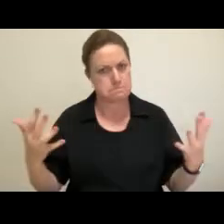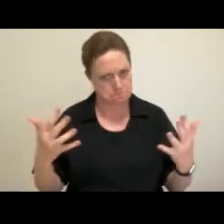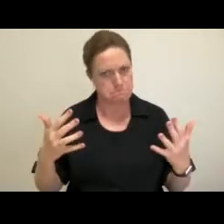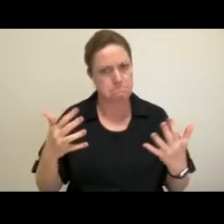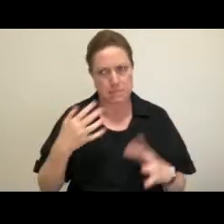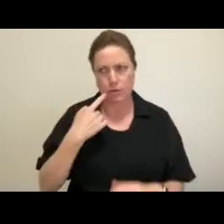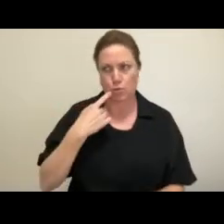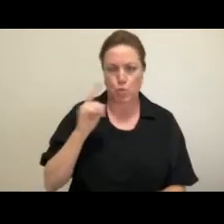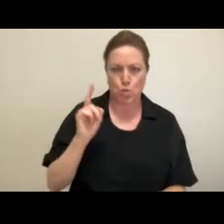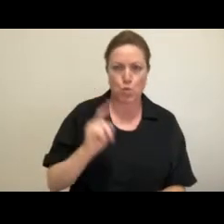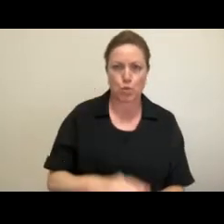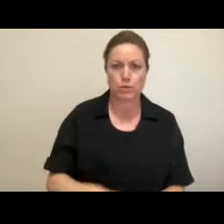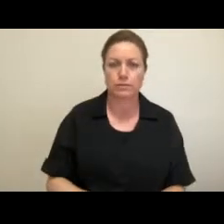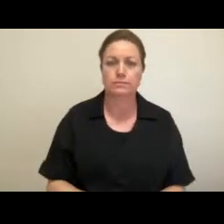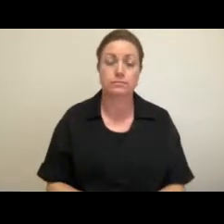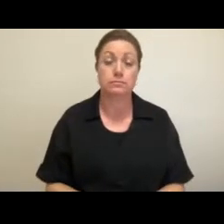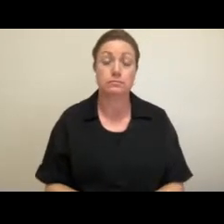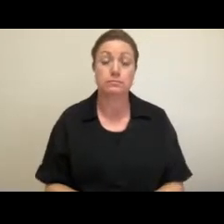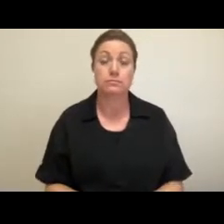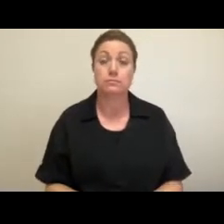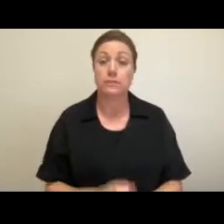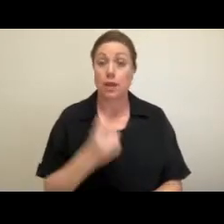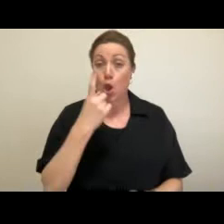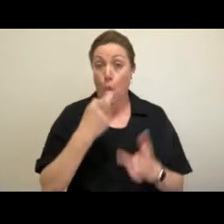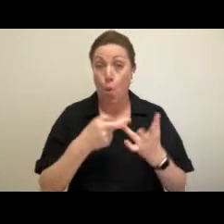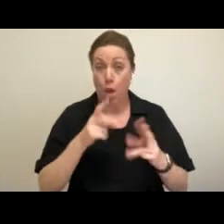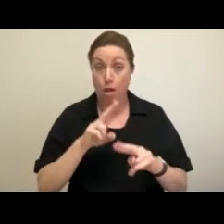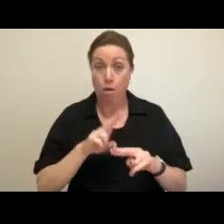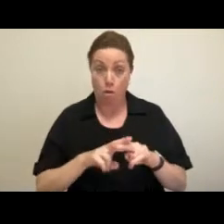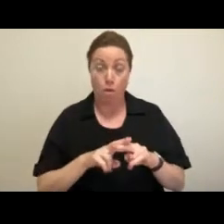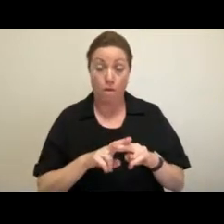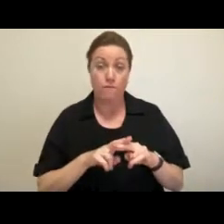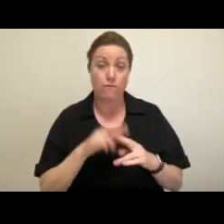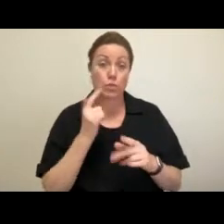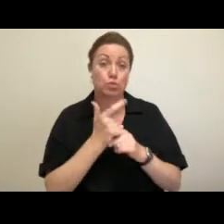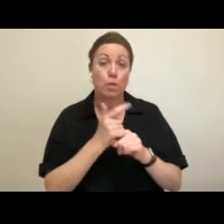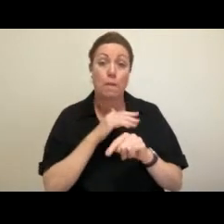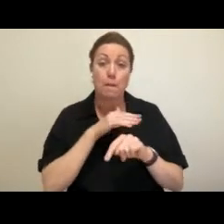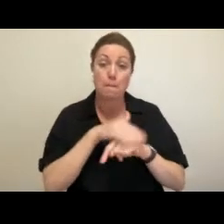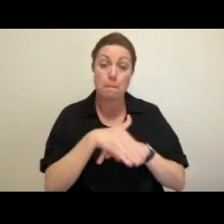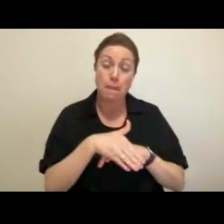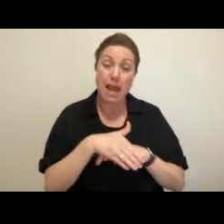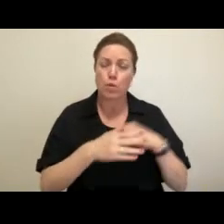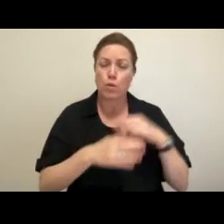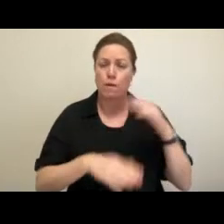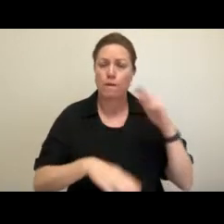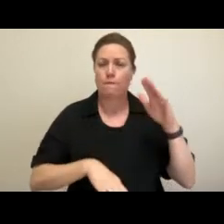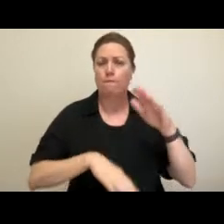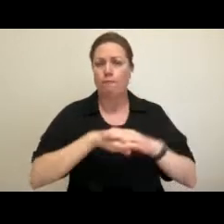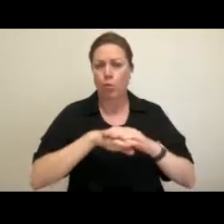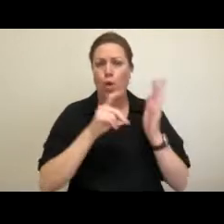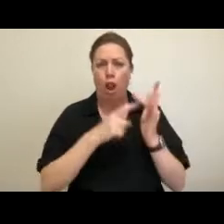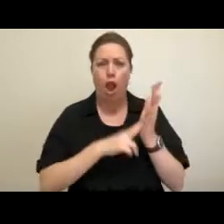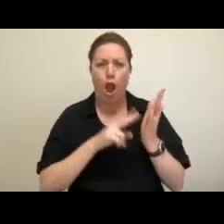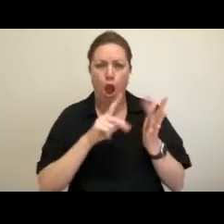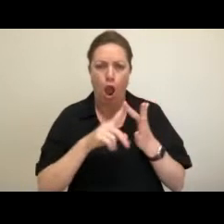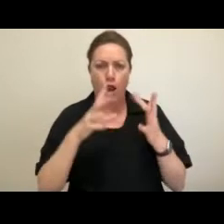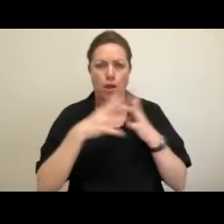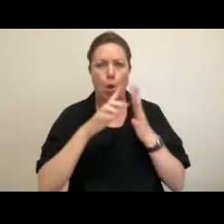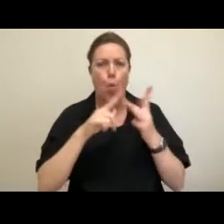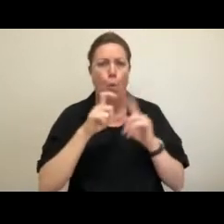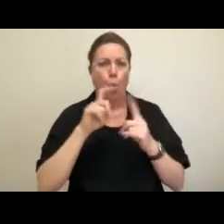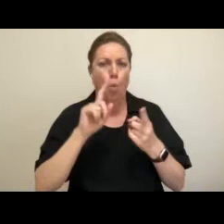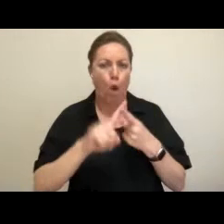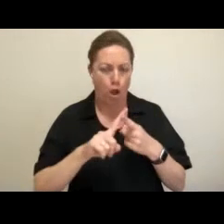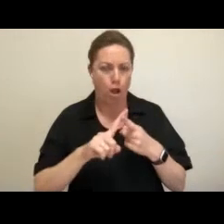One of the commissions is a line-wide work. I'll talk a little bit more about that later. But this work will